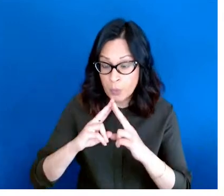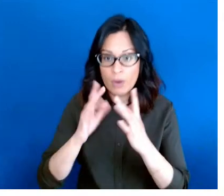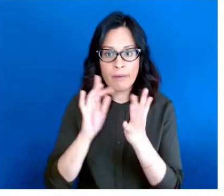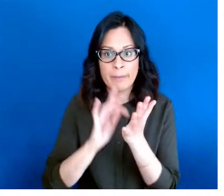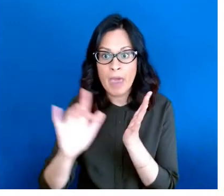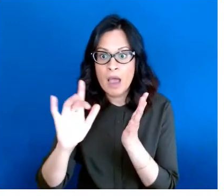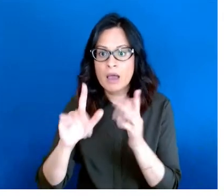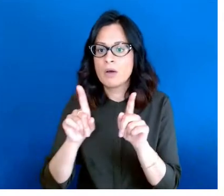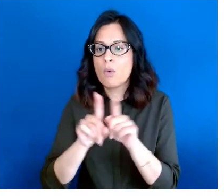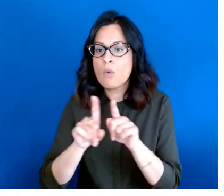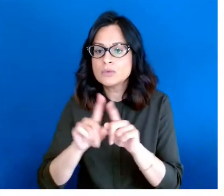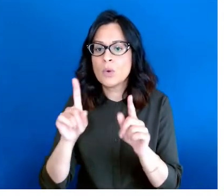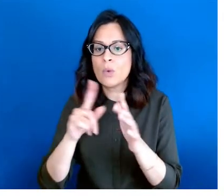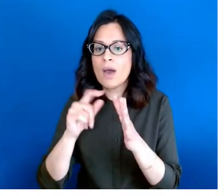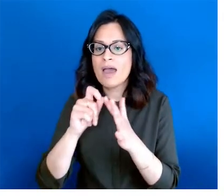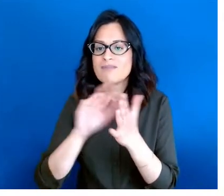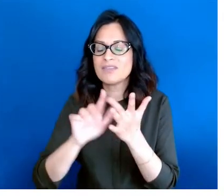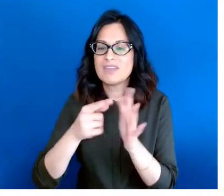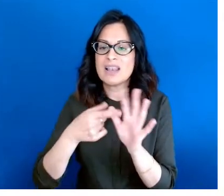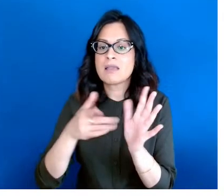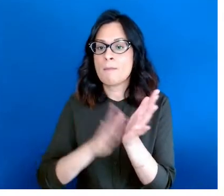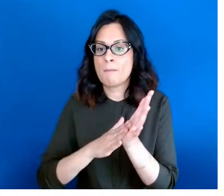also quieten down.